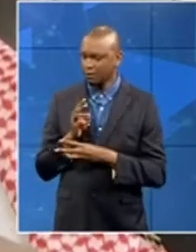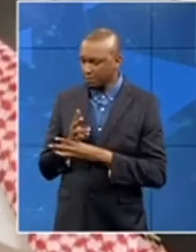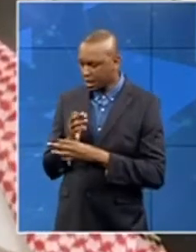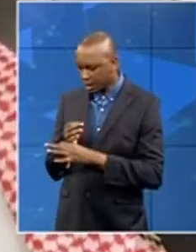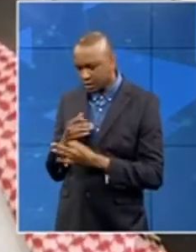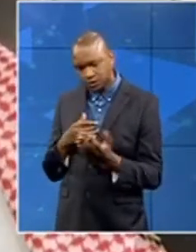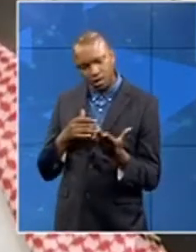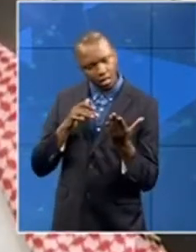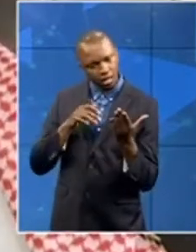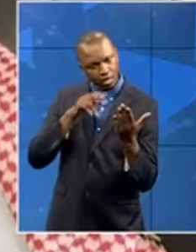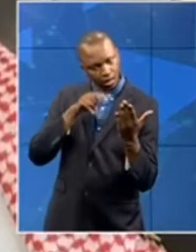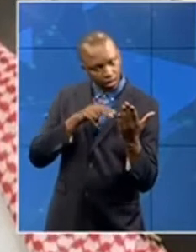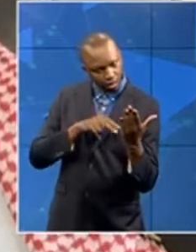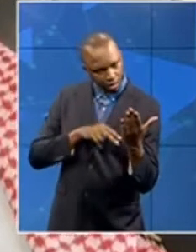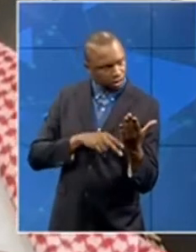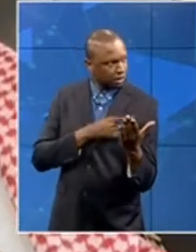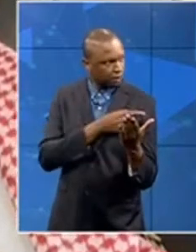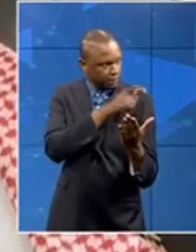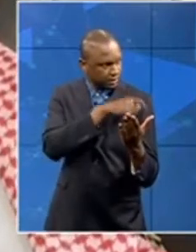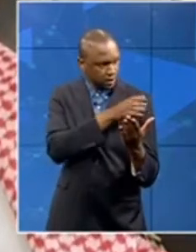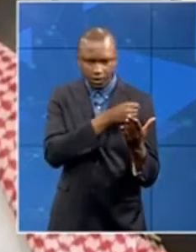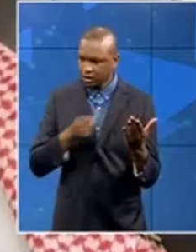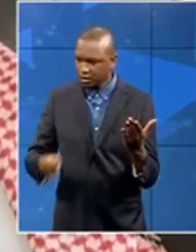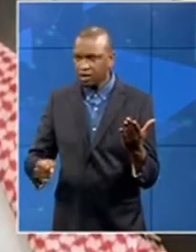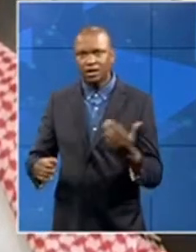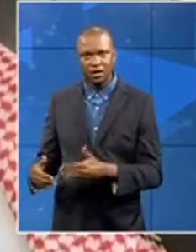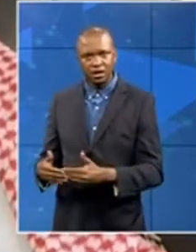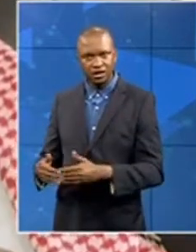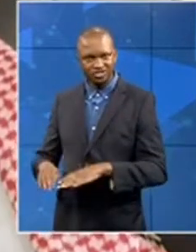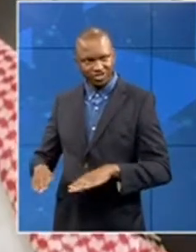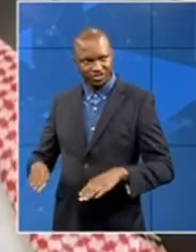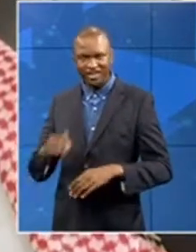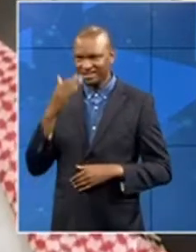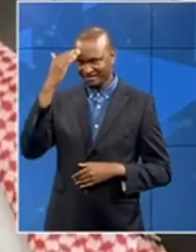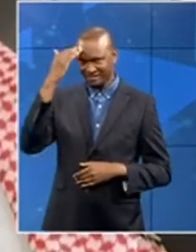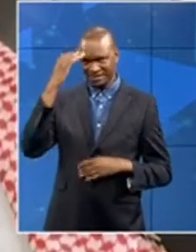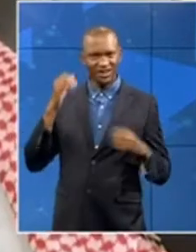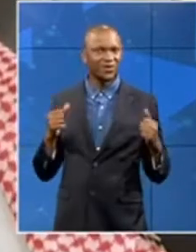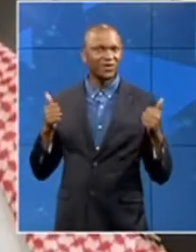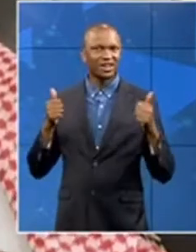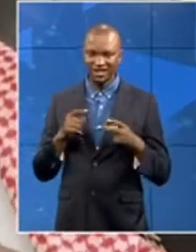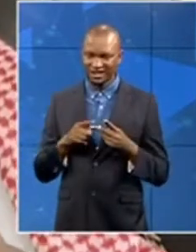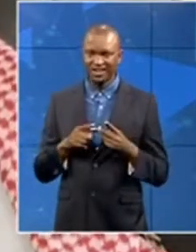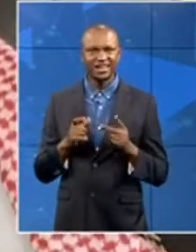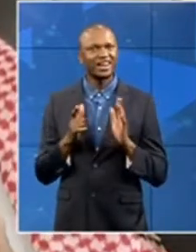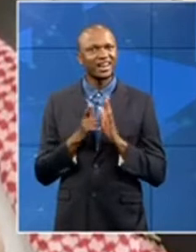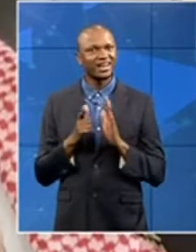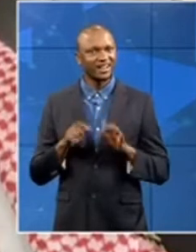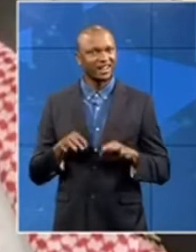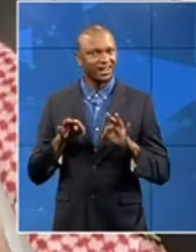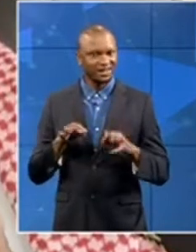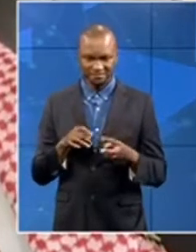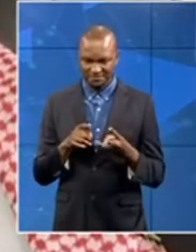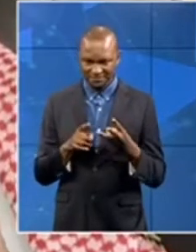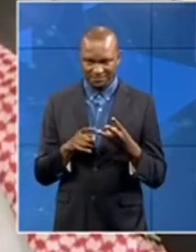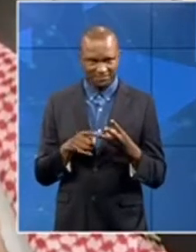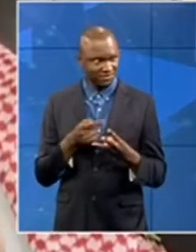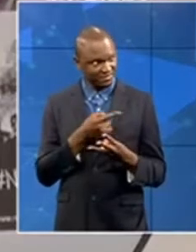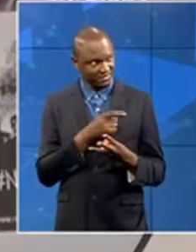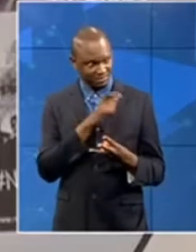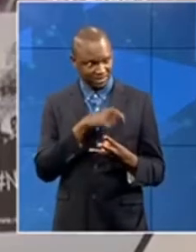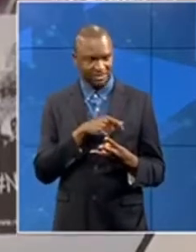is somebody that is okay, mentally, two, this is somebody that's legal, three, this is somebody that can actually do the